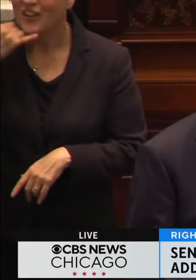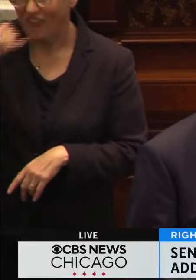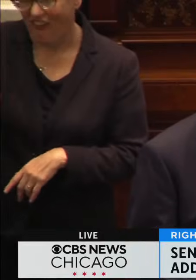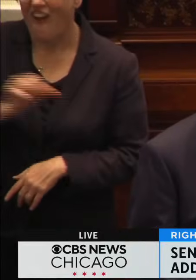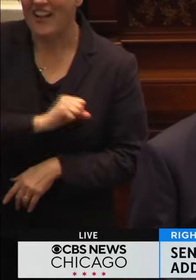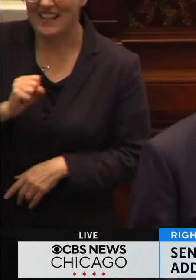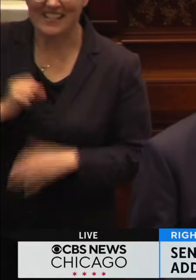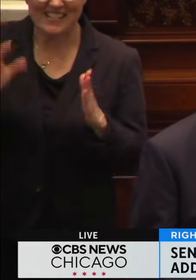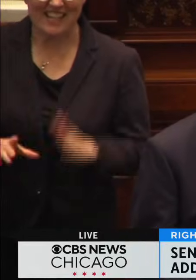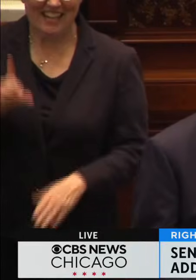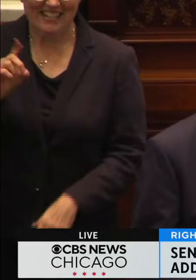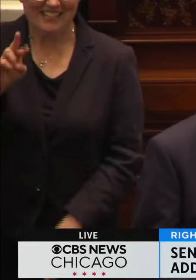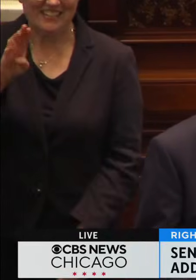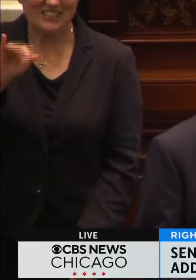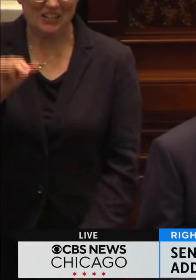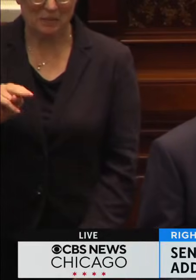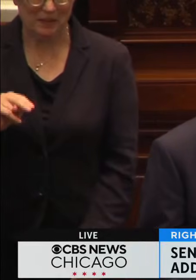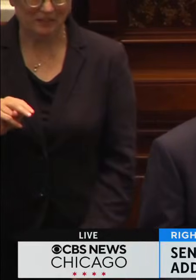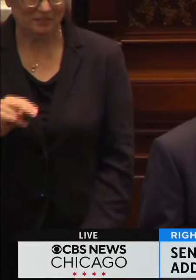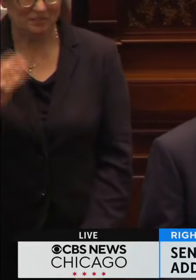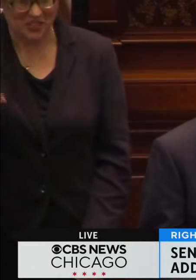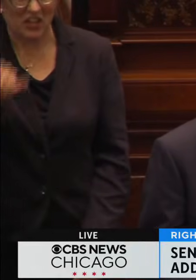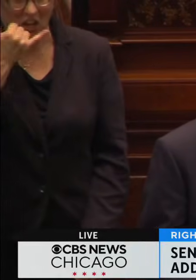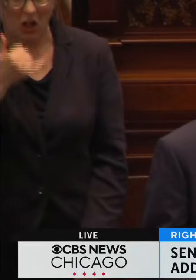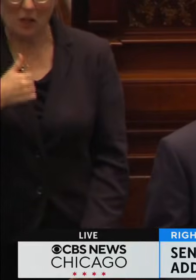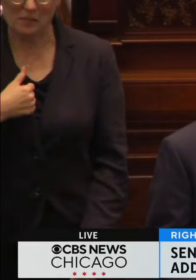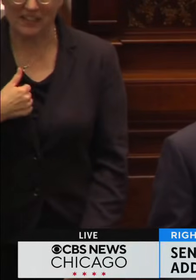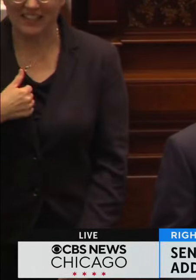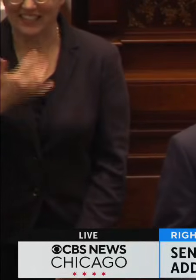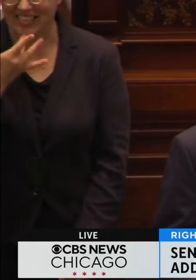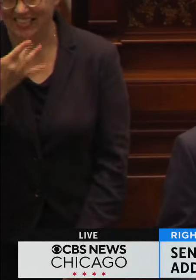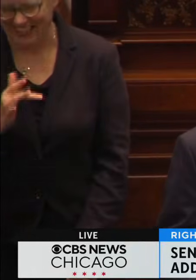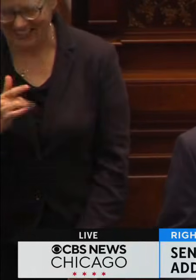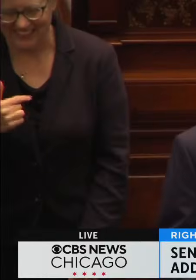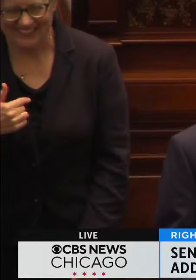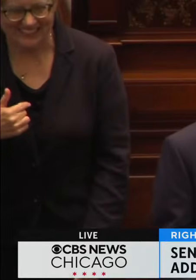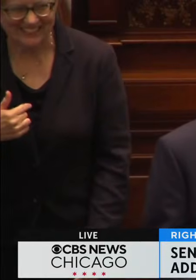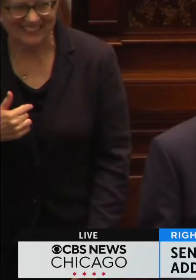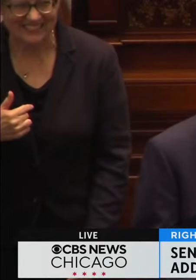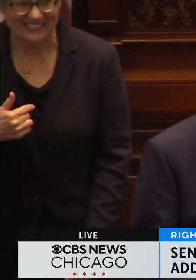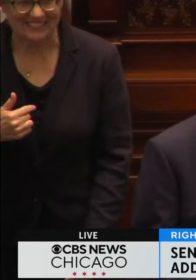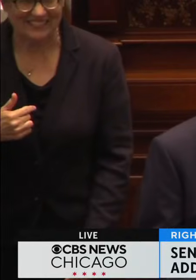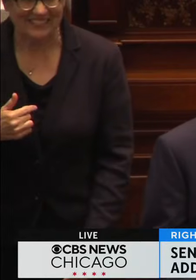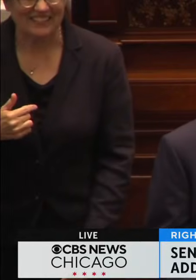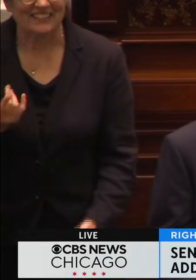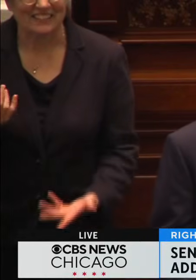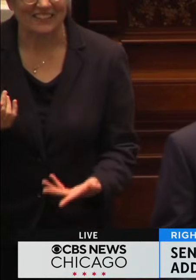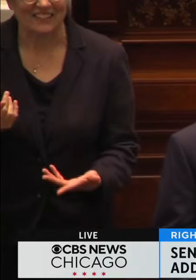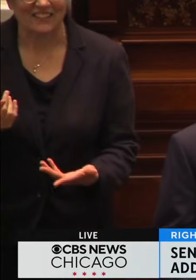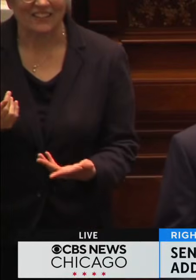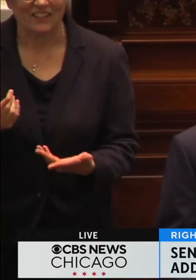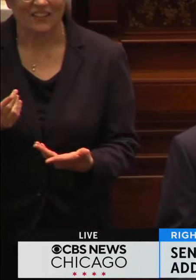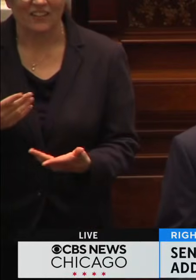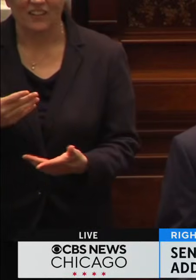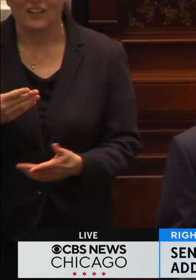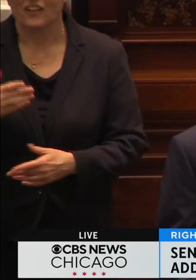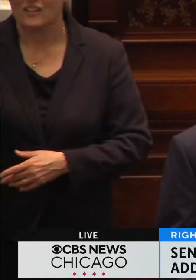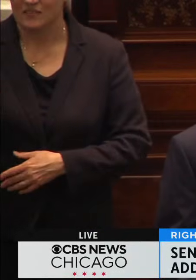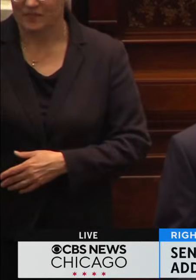Durbin. Well, she called, and lucky for me, the phone call was taken by Clarisol